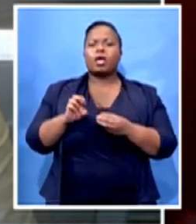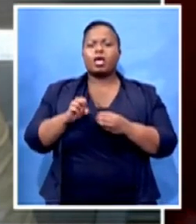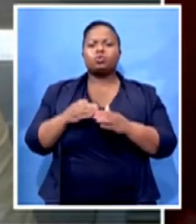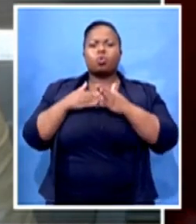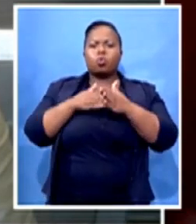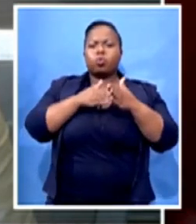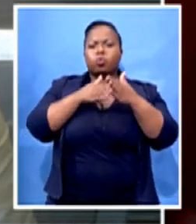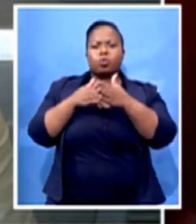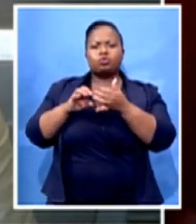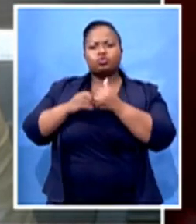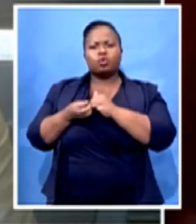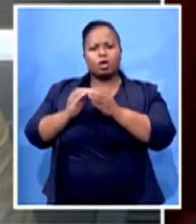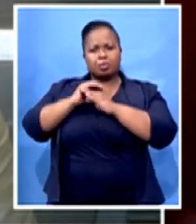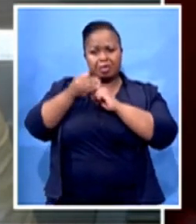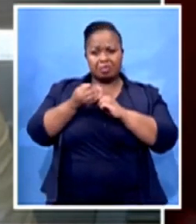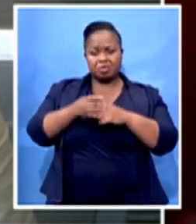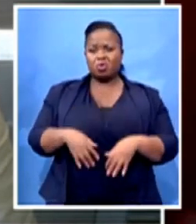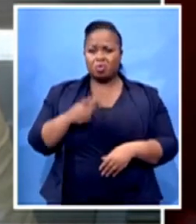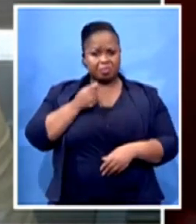protect oneself at home?